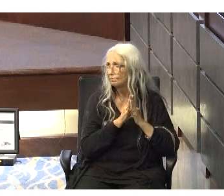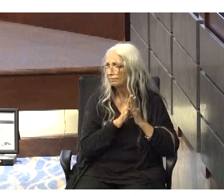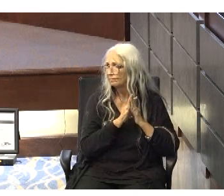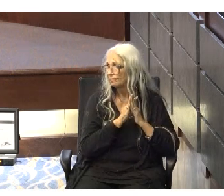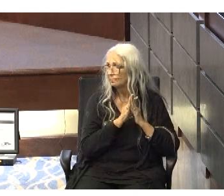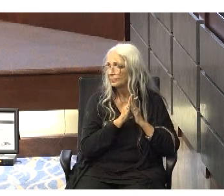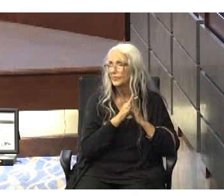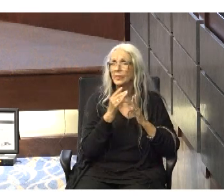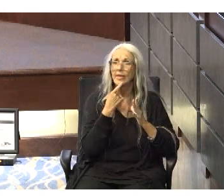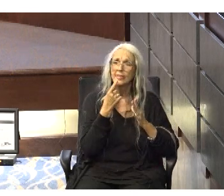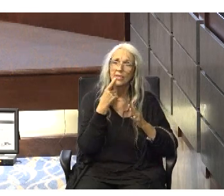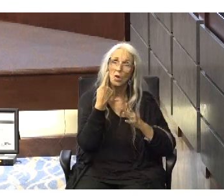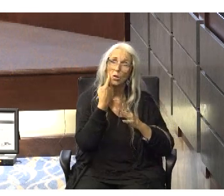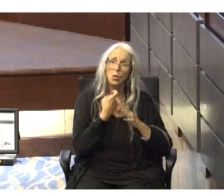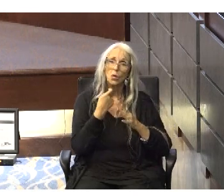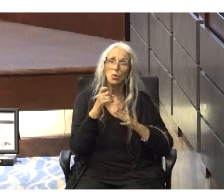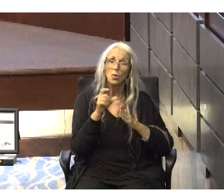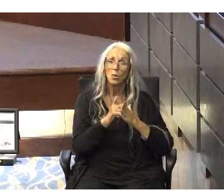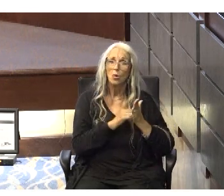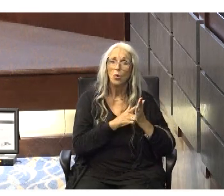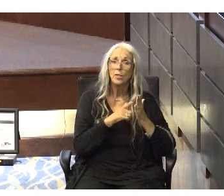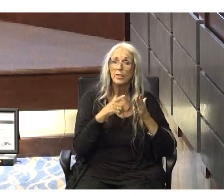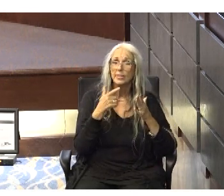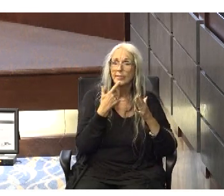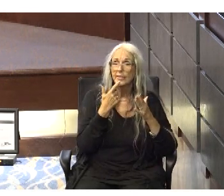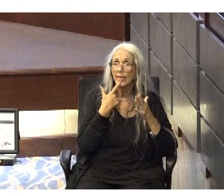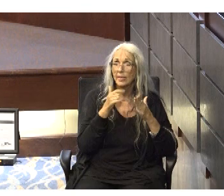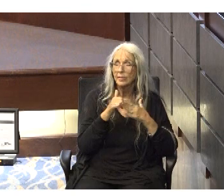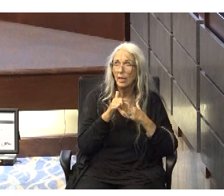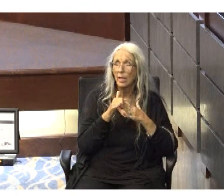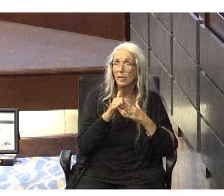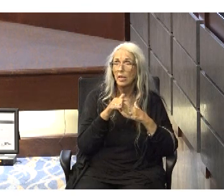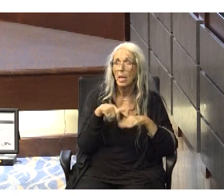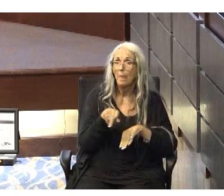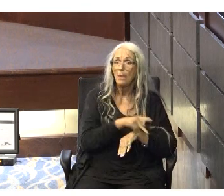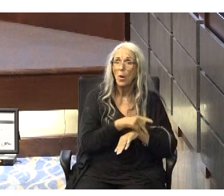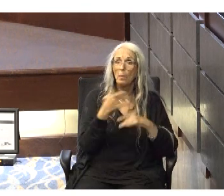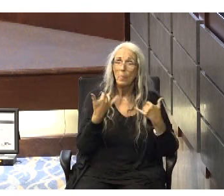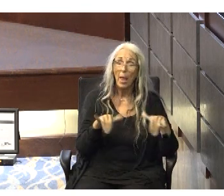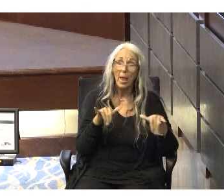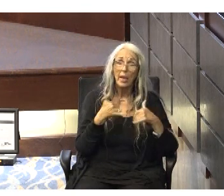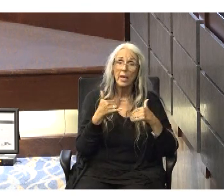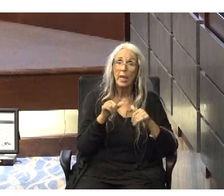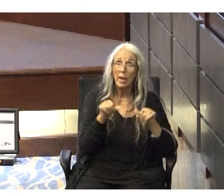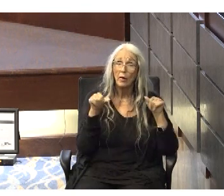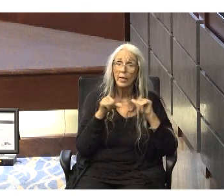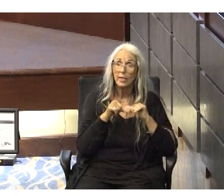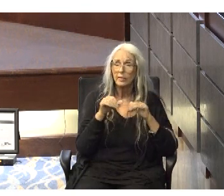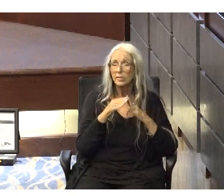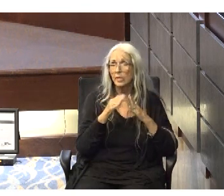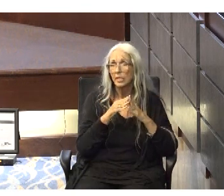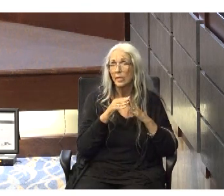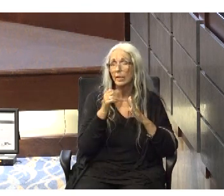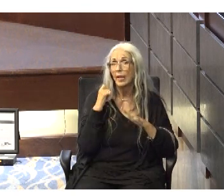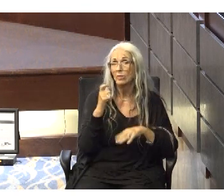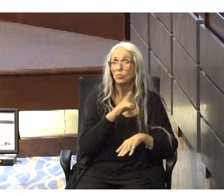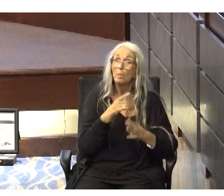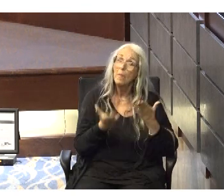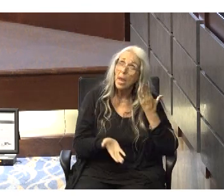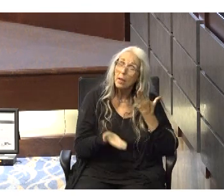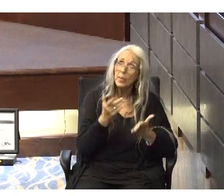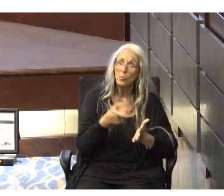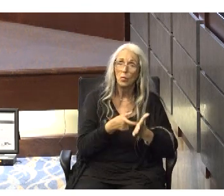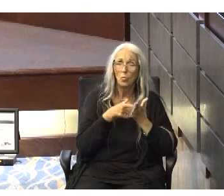I mentioned our current ordinance does say, and this is it, the parks, playground, and recreational areas, that the city council may require